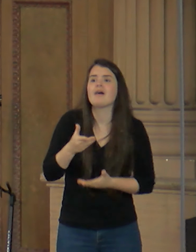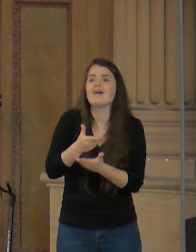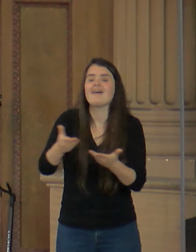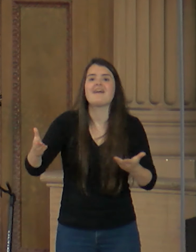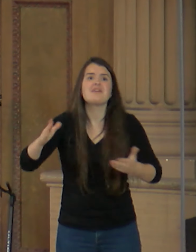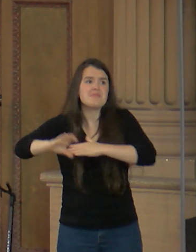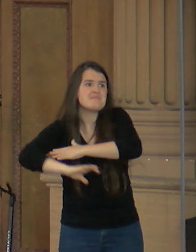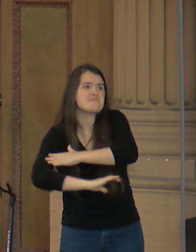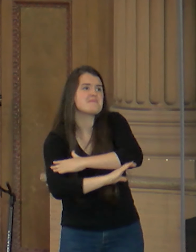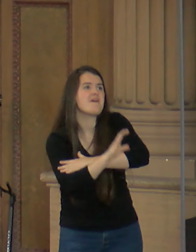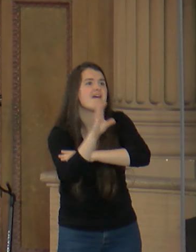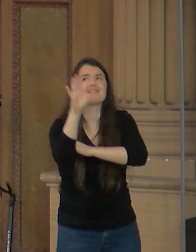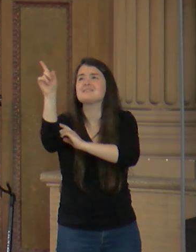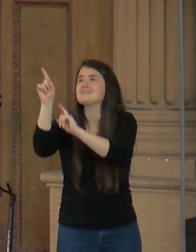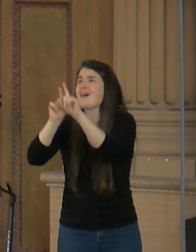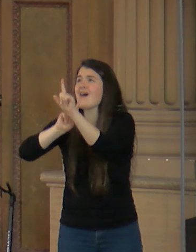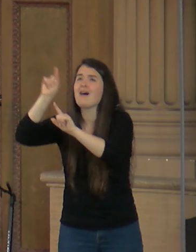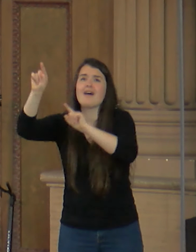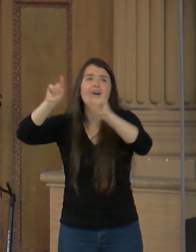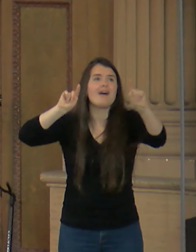of God shouted for joy."